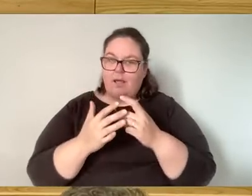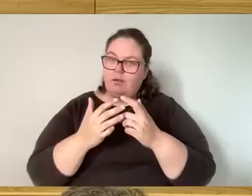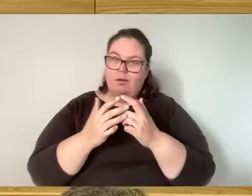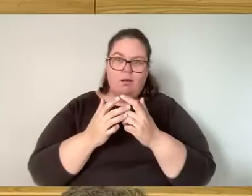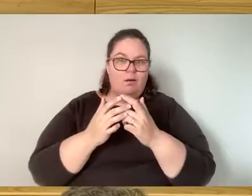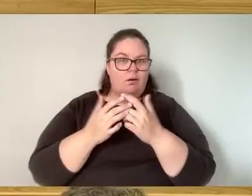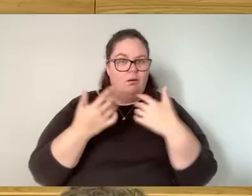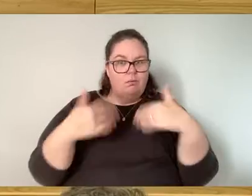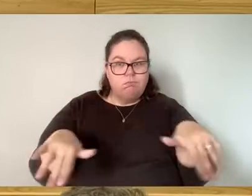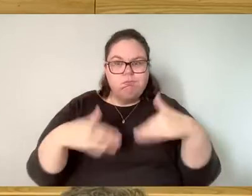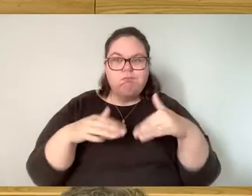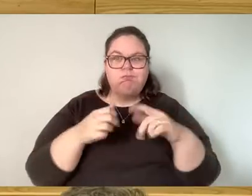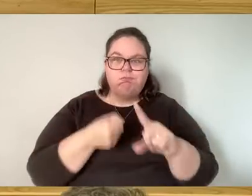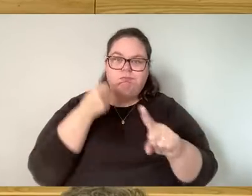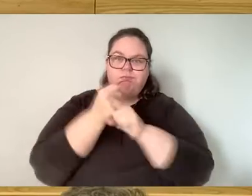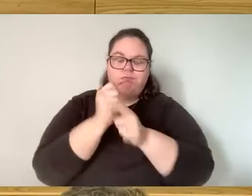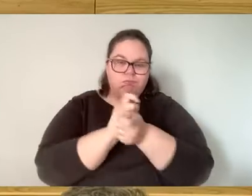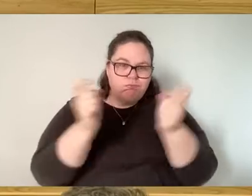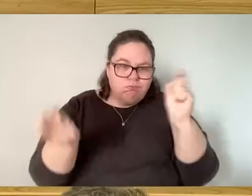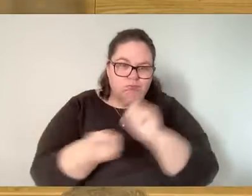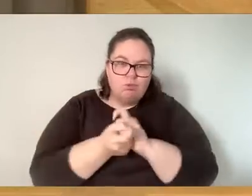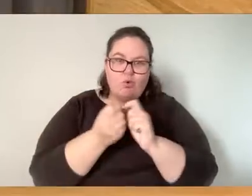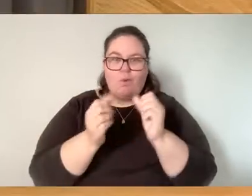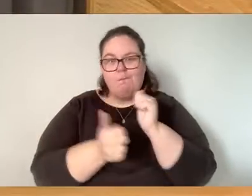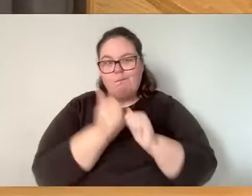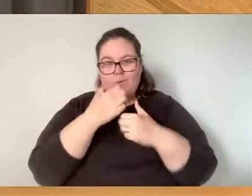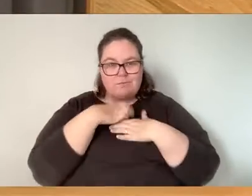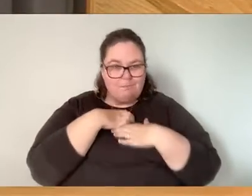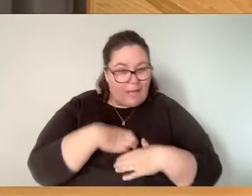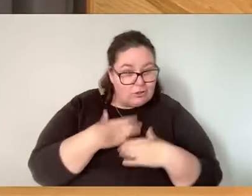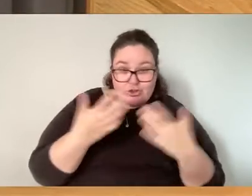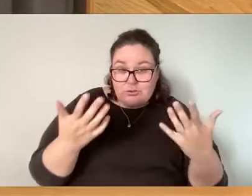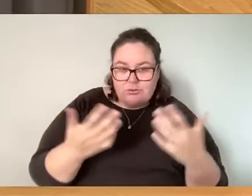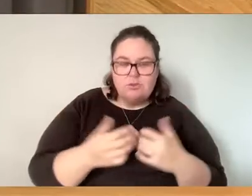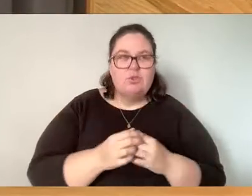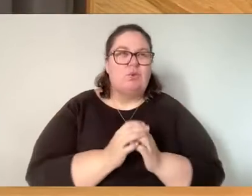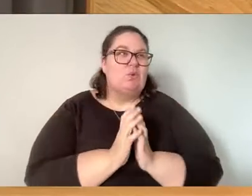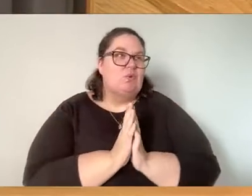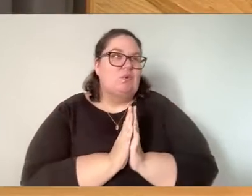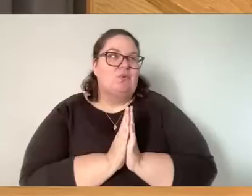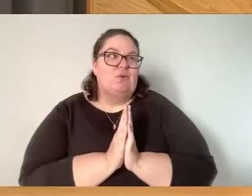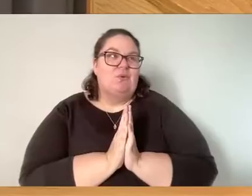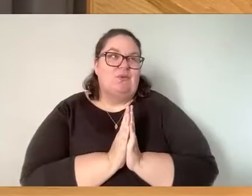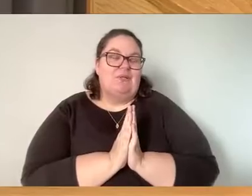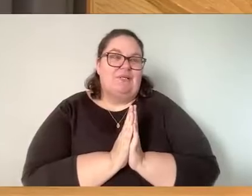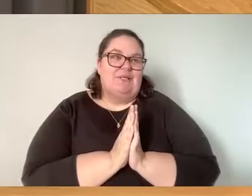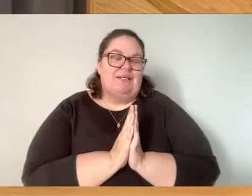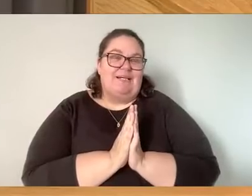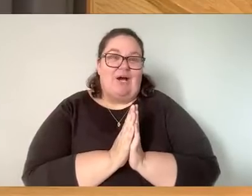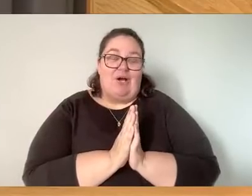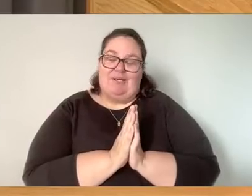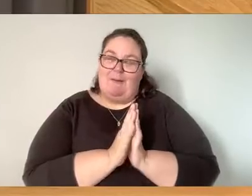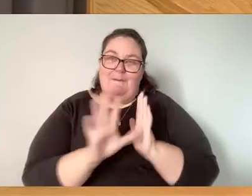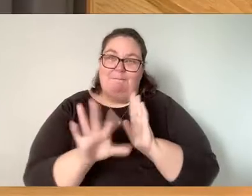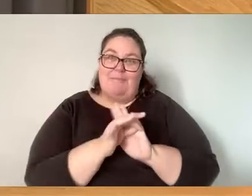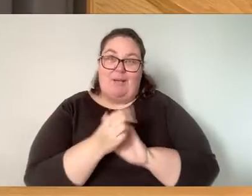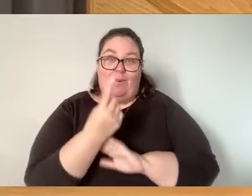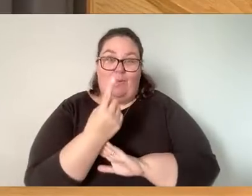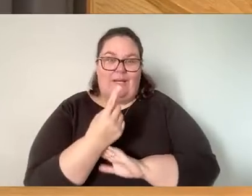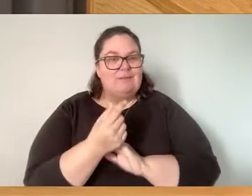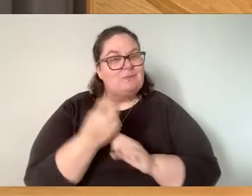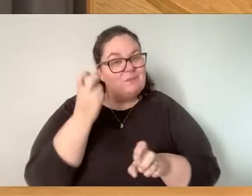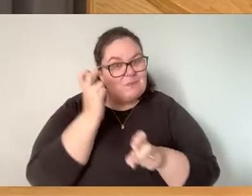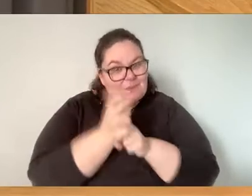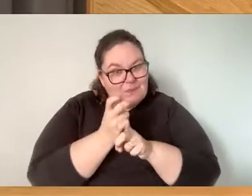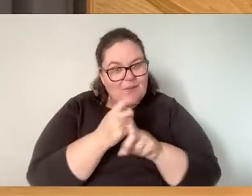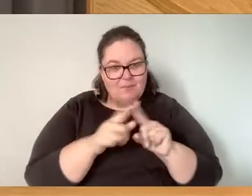about. Oh, that's hard to pick for me, but I love everything about